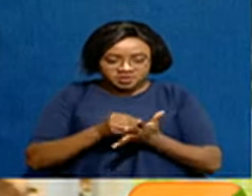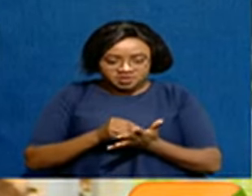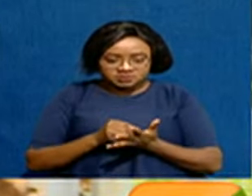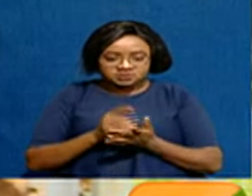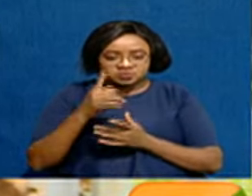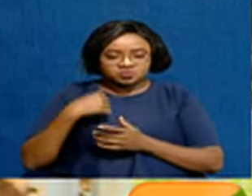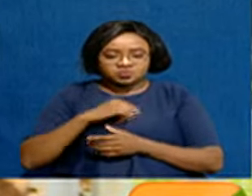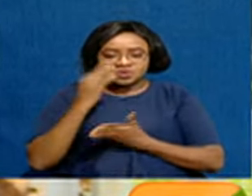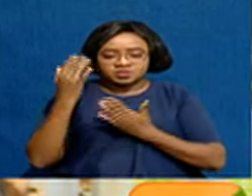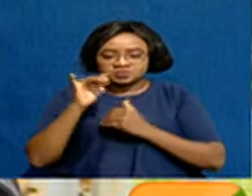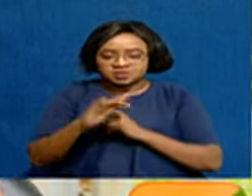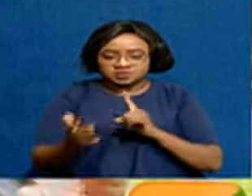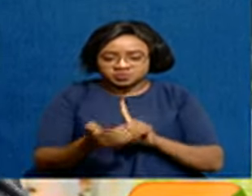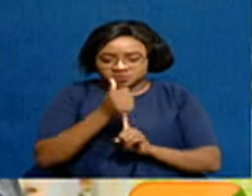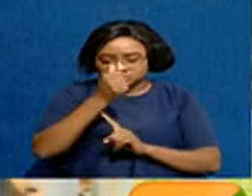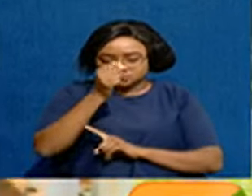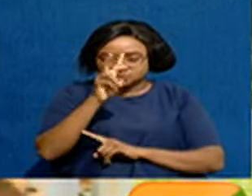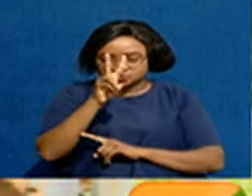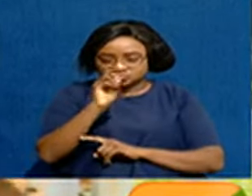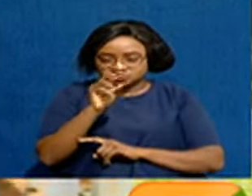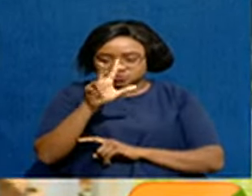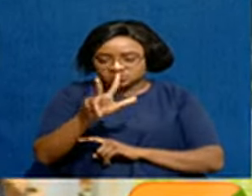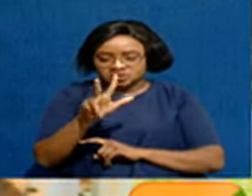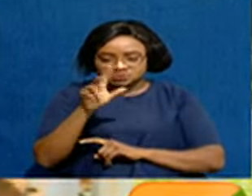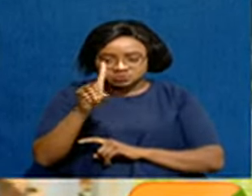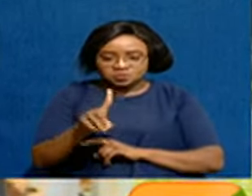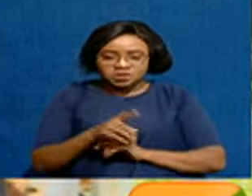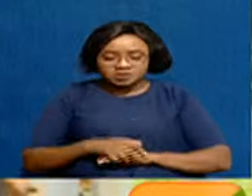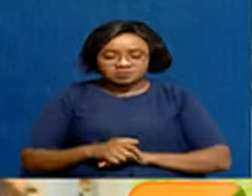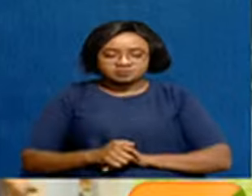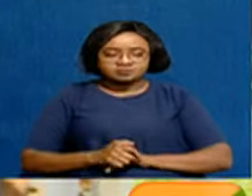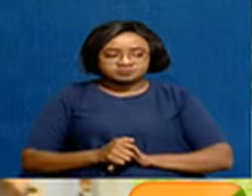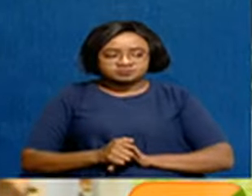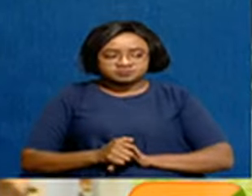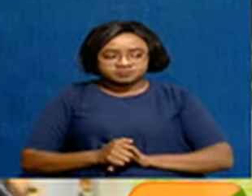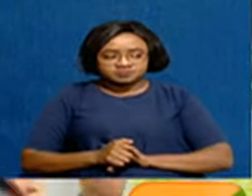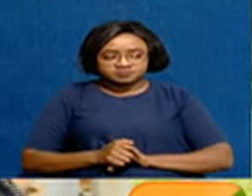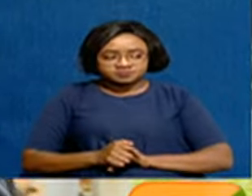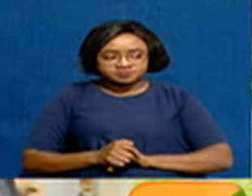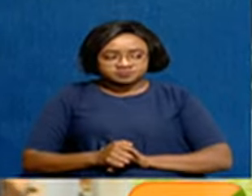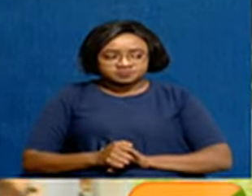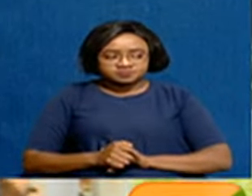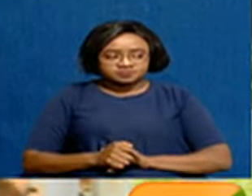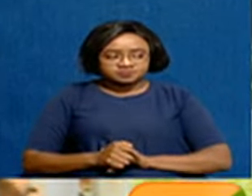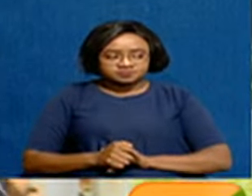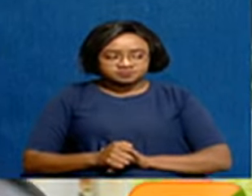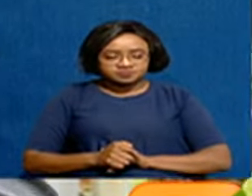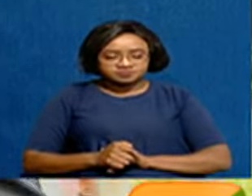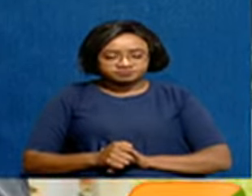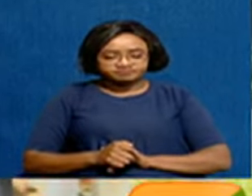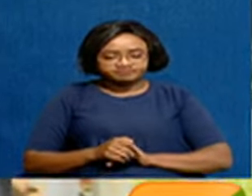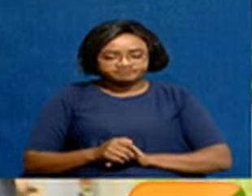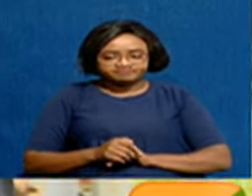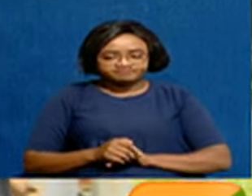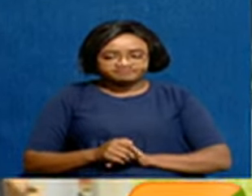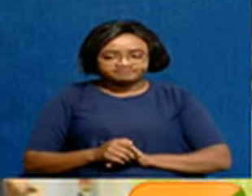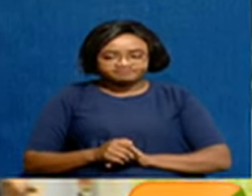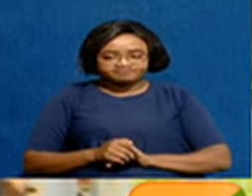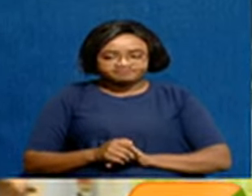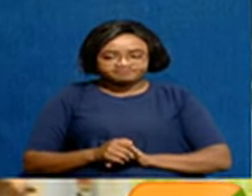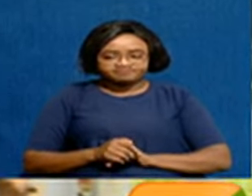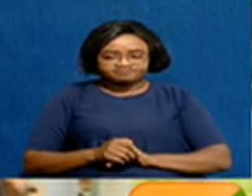in 2031. It's some almost five, what is it? Which is 24, so